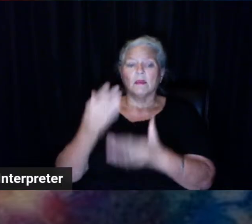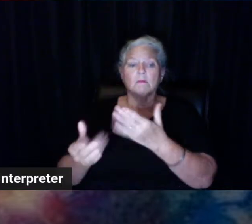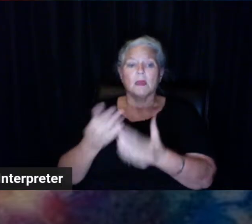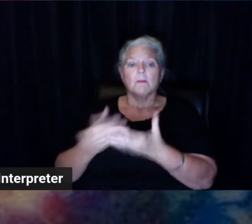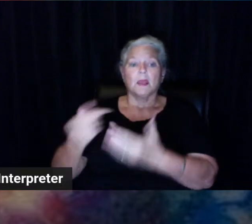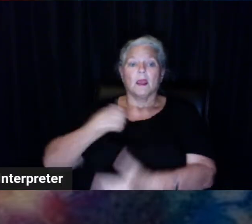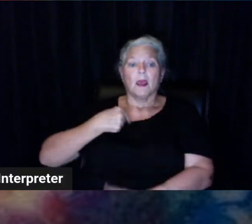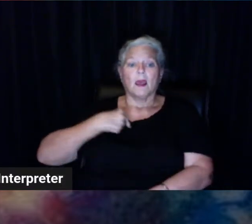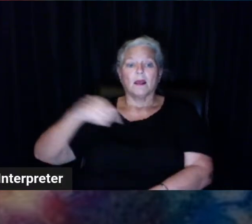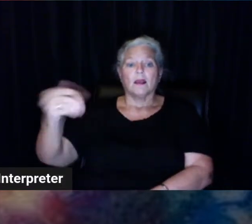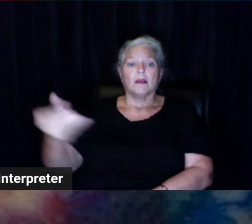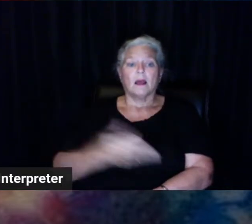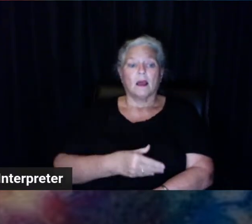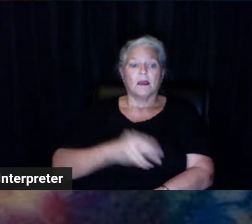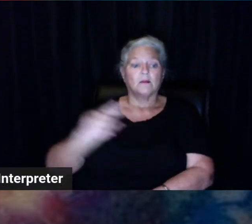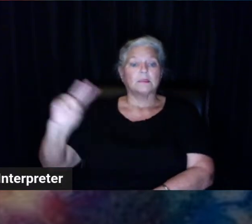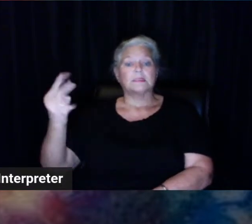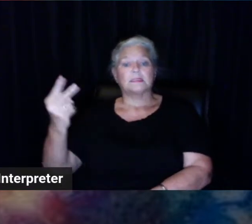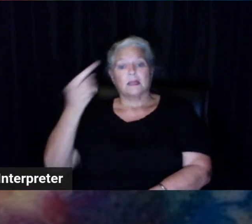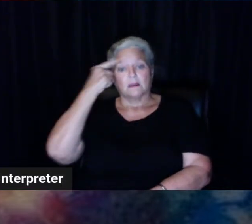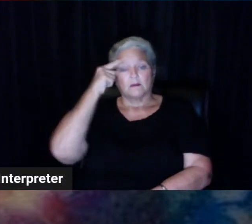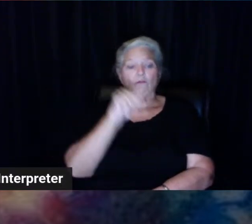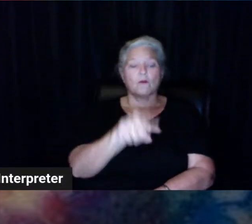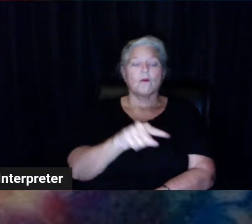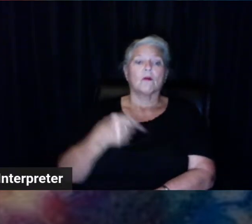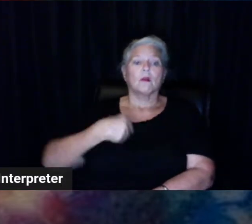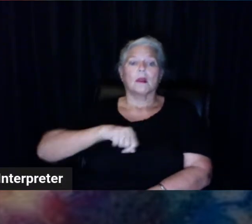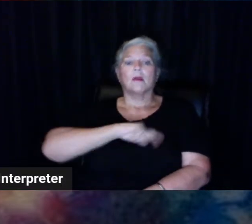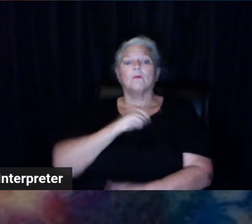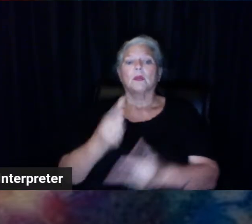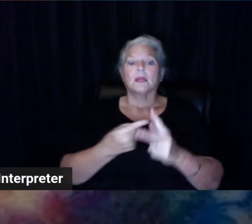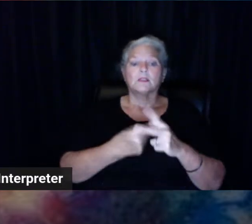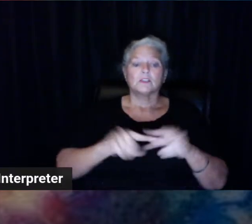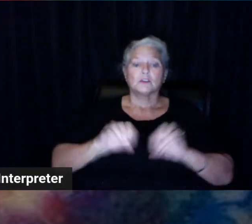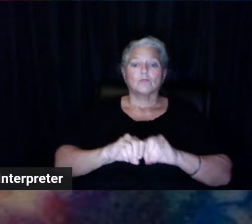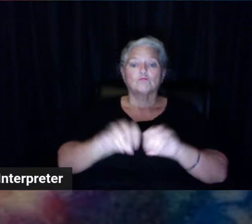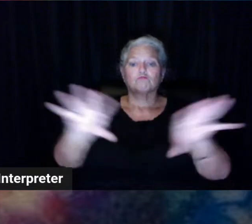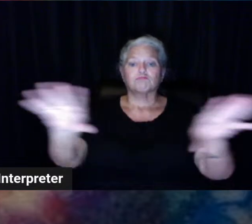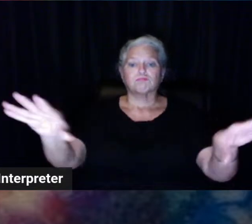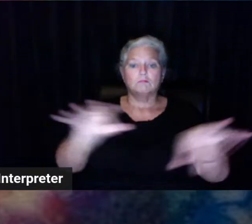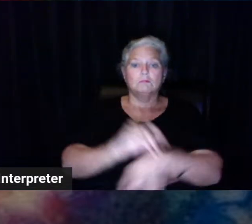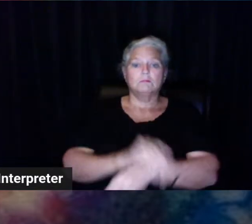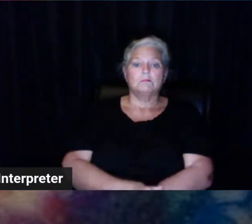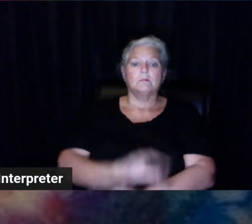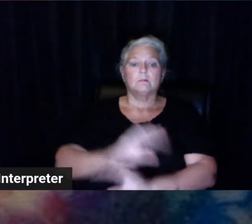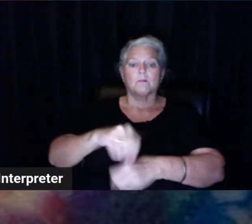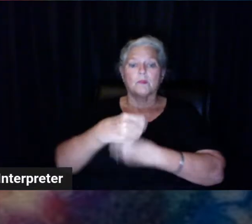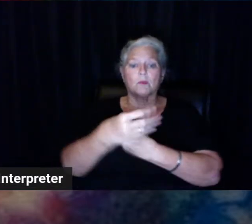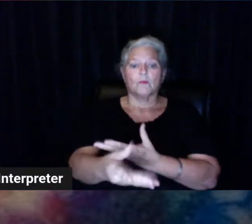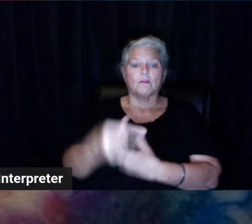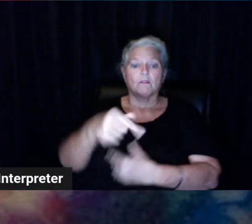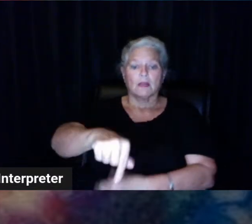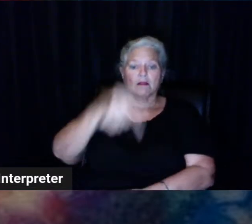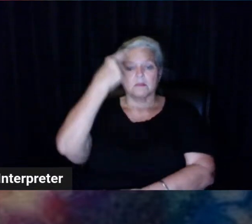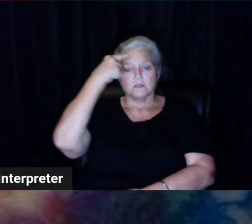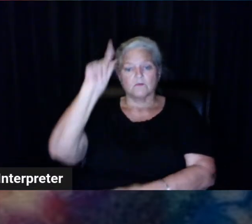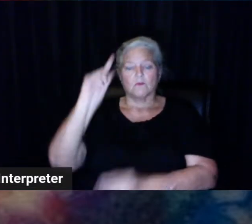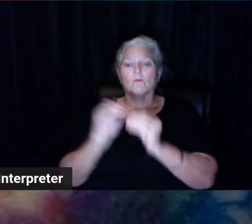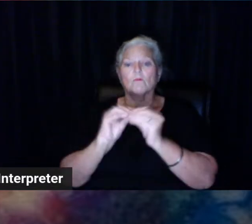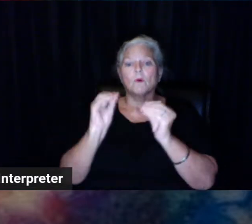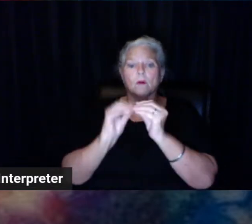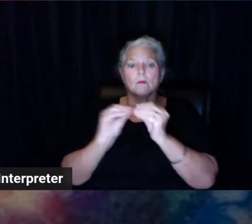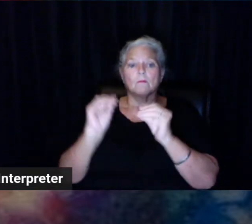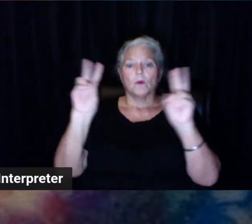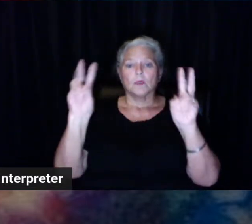an alternate for her. And we can just start branching out, providing this for more and more topics.